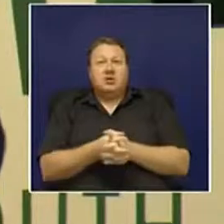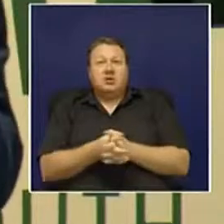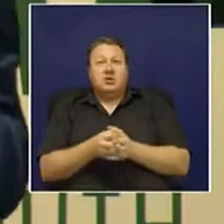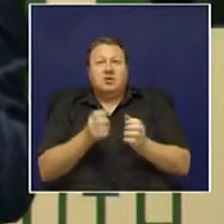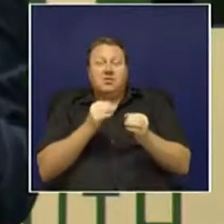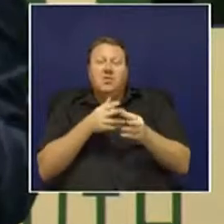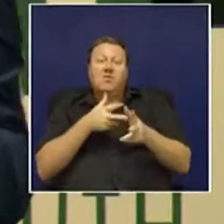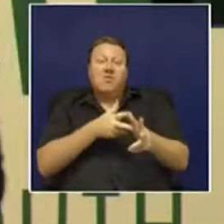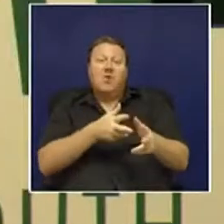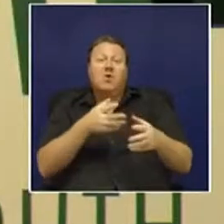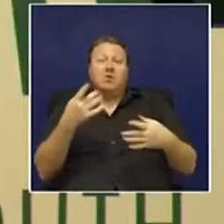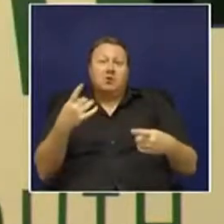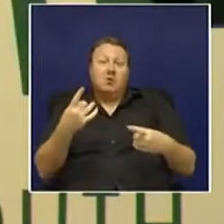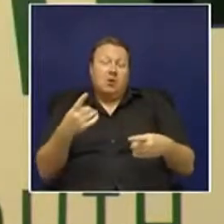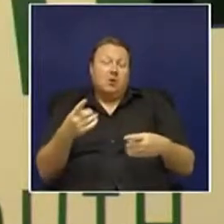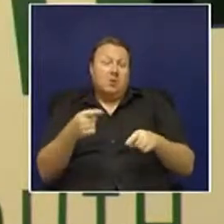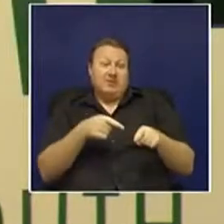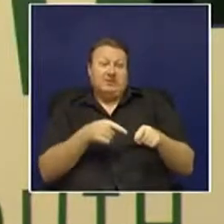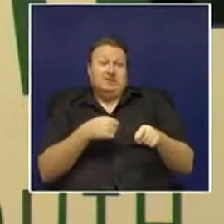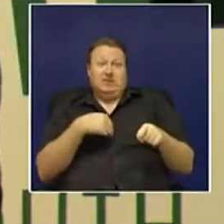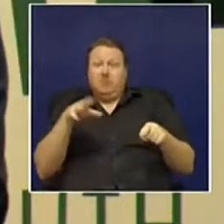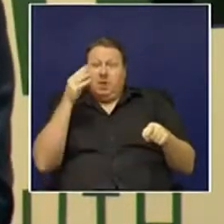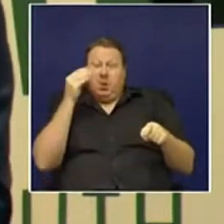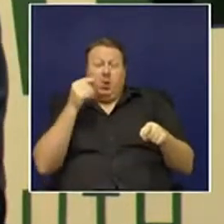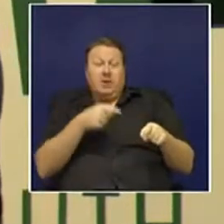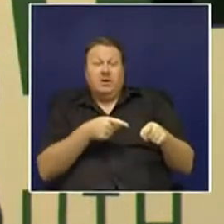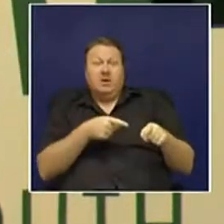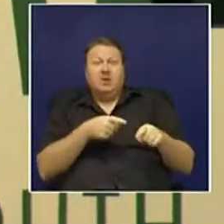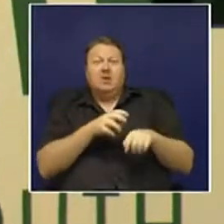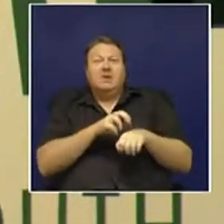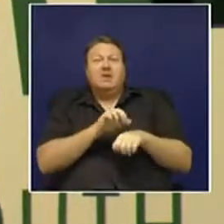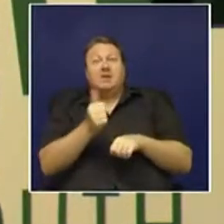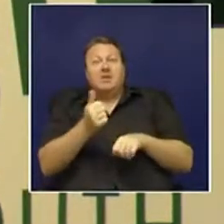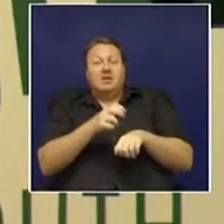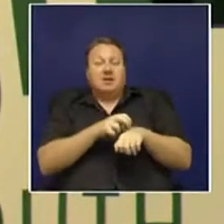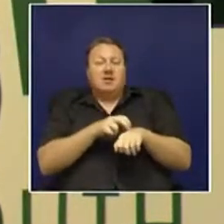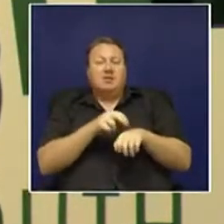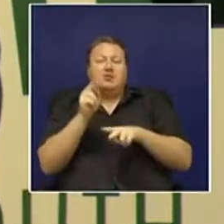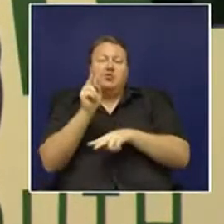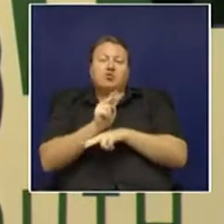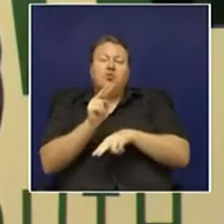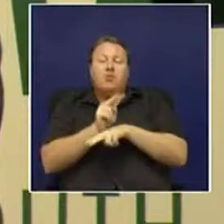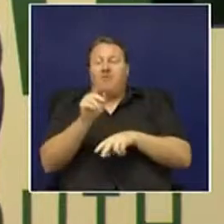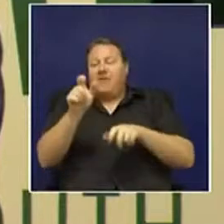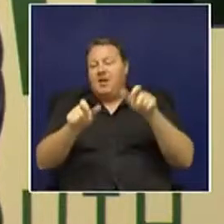learning, according to the document, all he needs to do is appoint a supervising university.